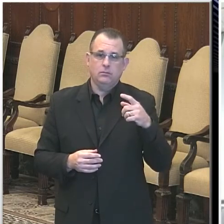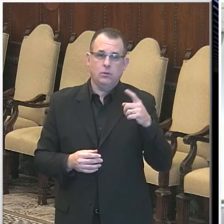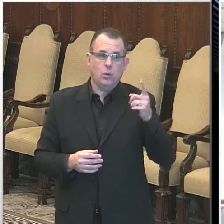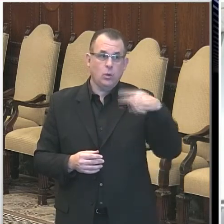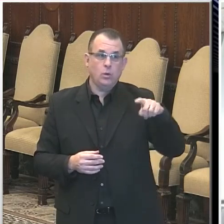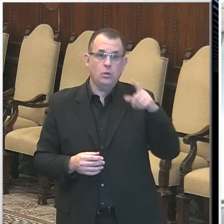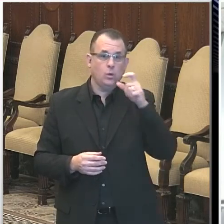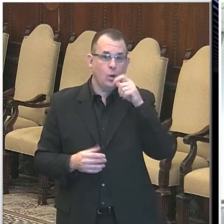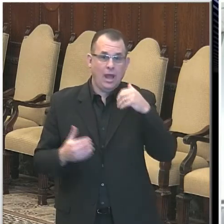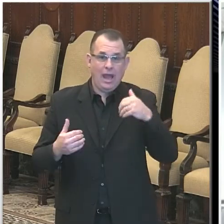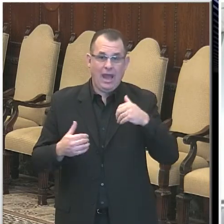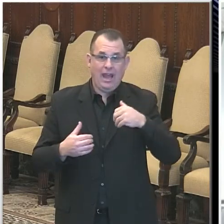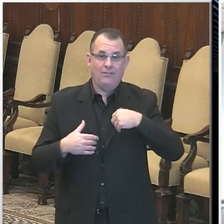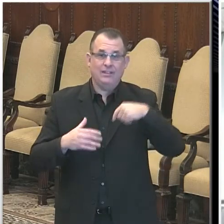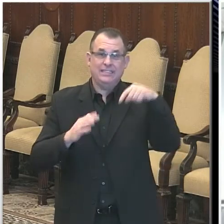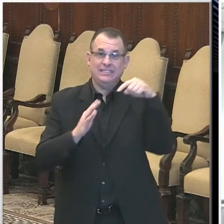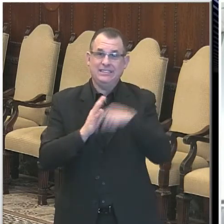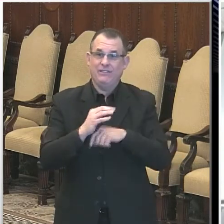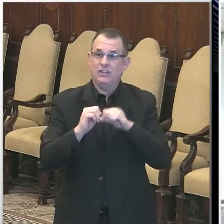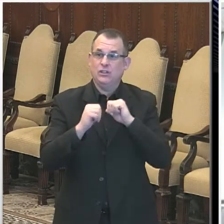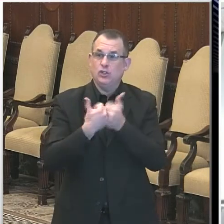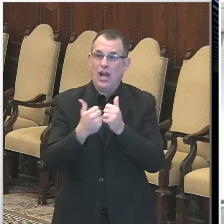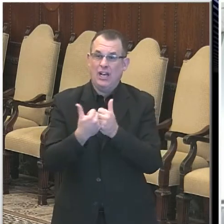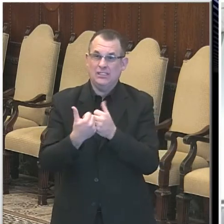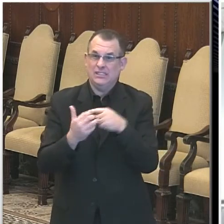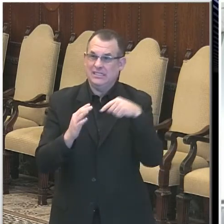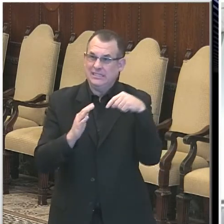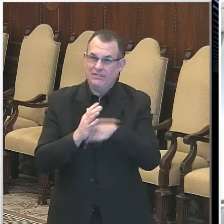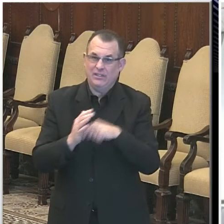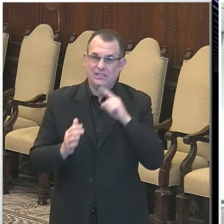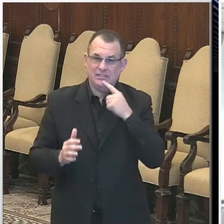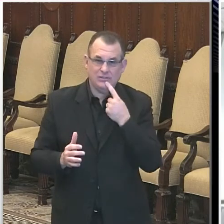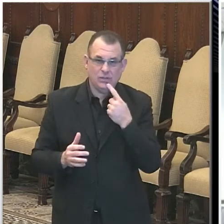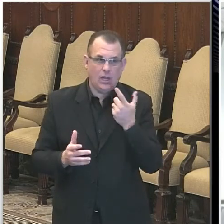severe challenges and special